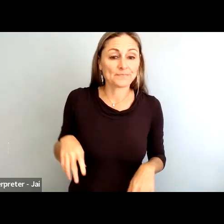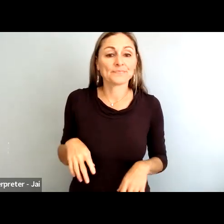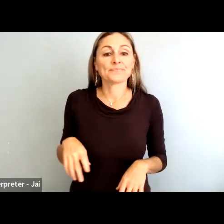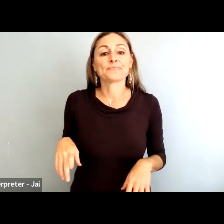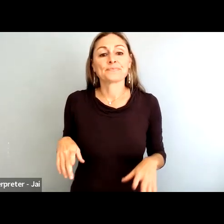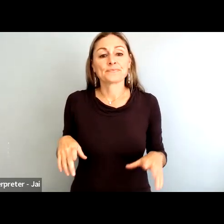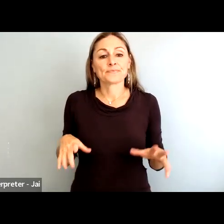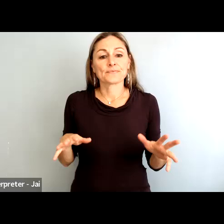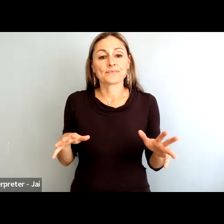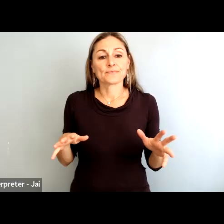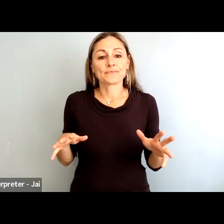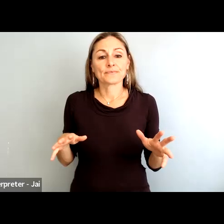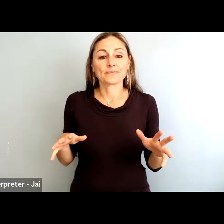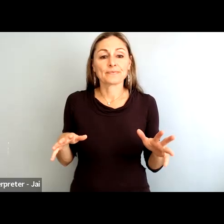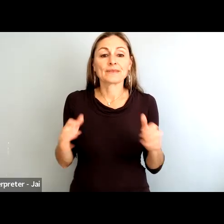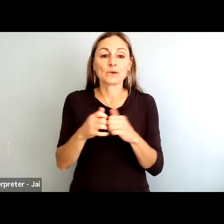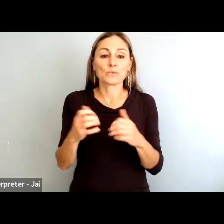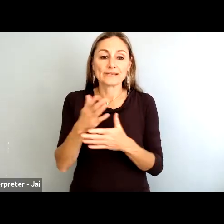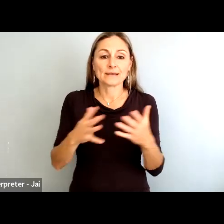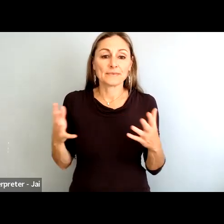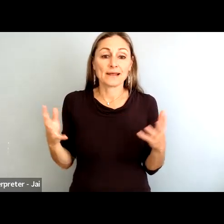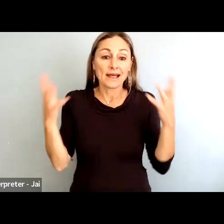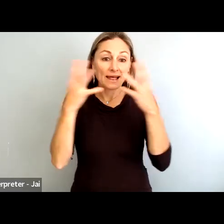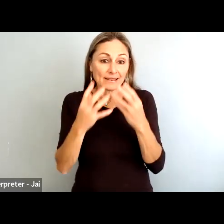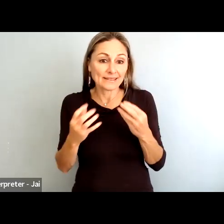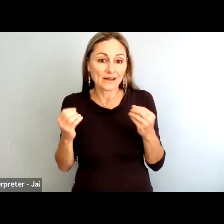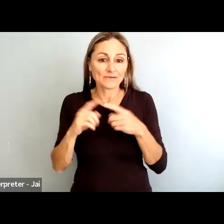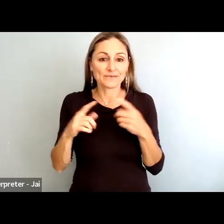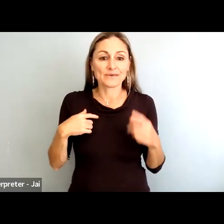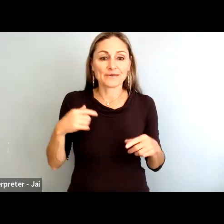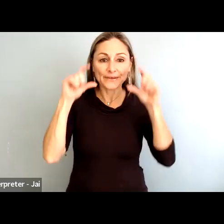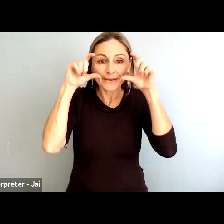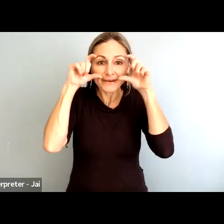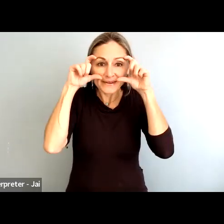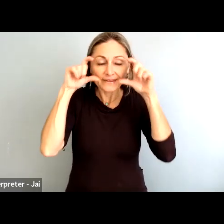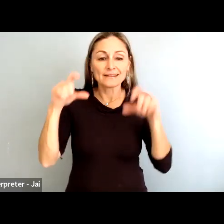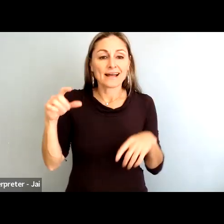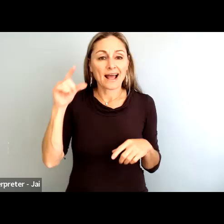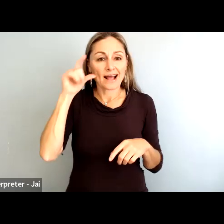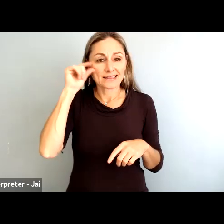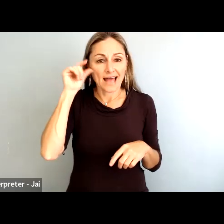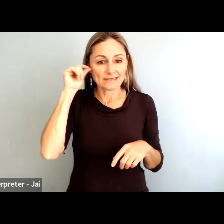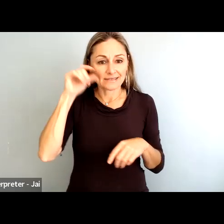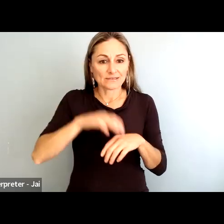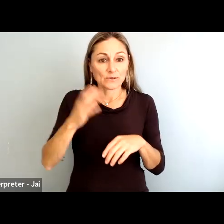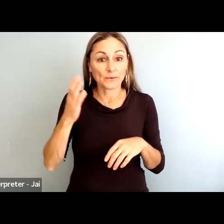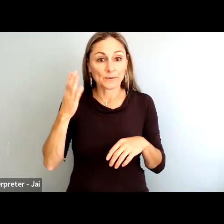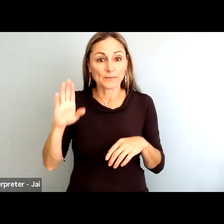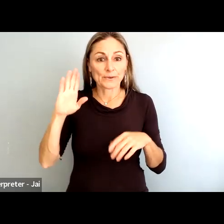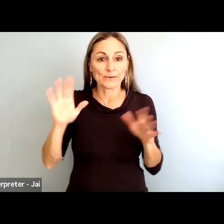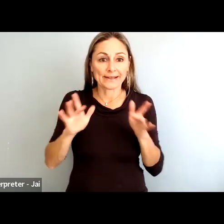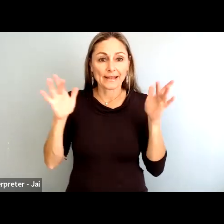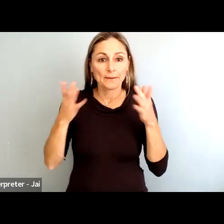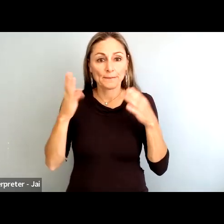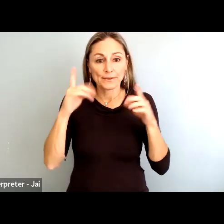with some lovely round blue light glasses on. And I want to welcome